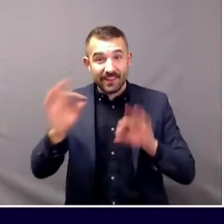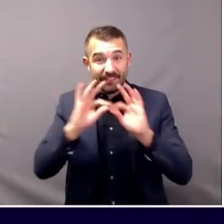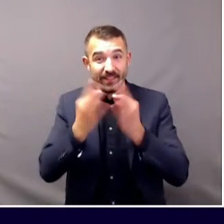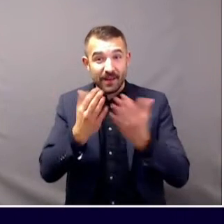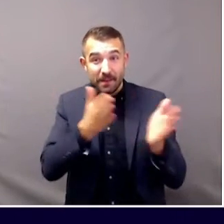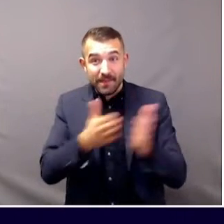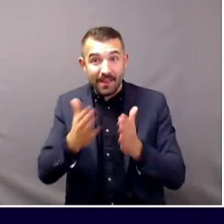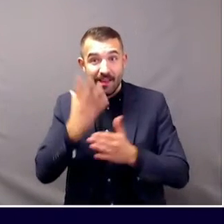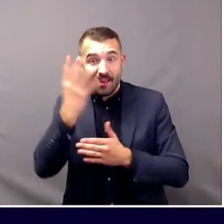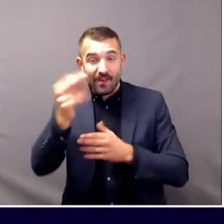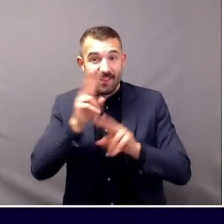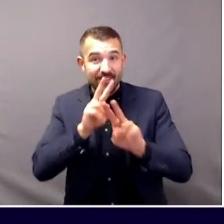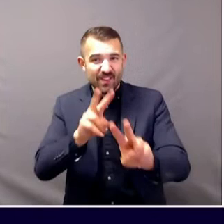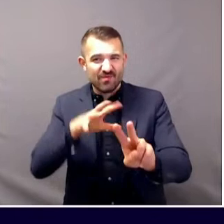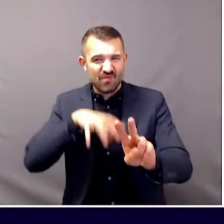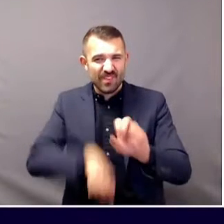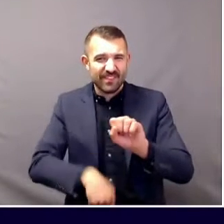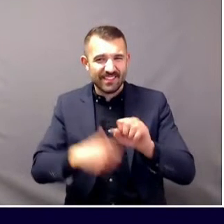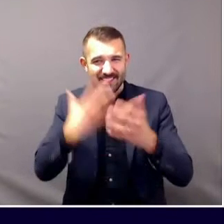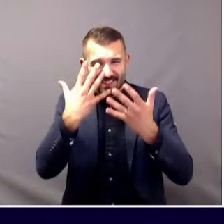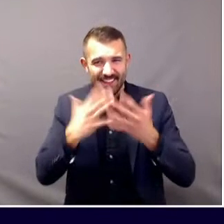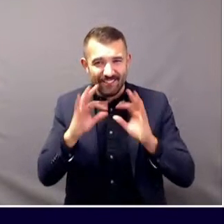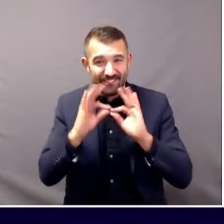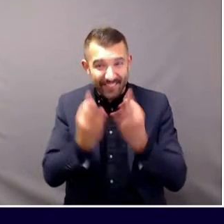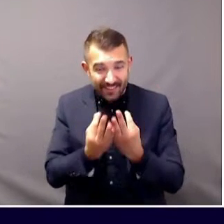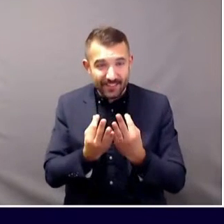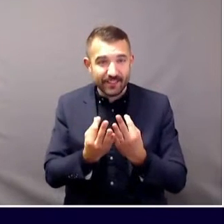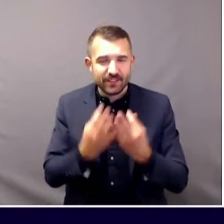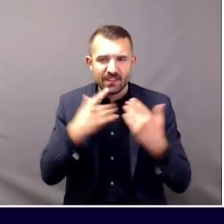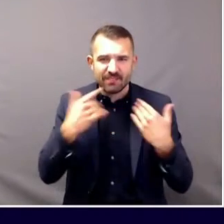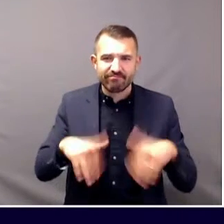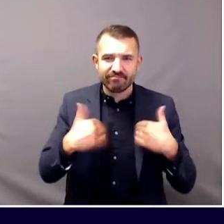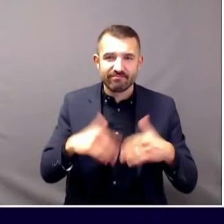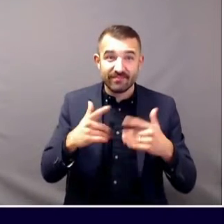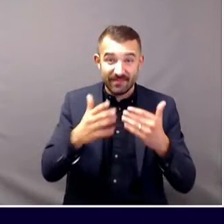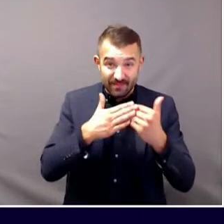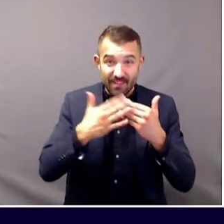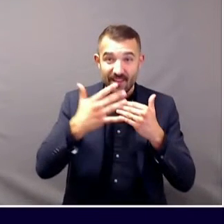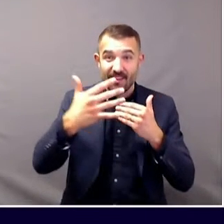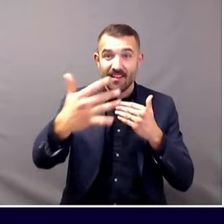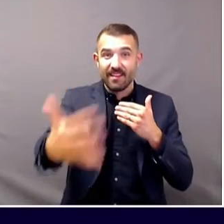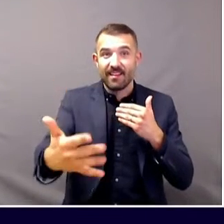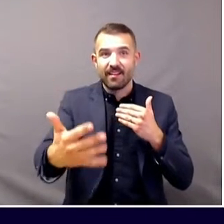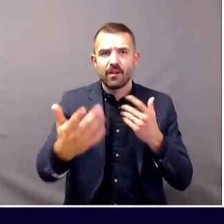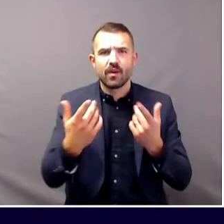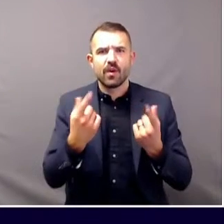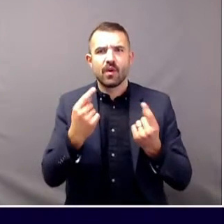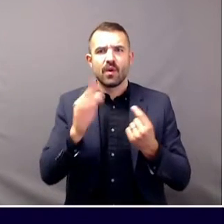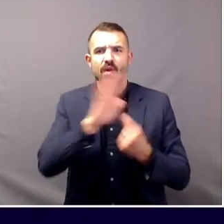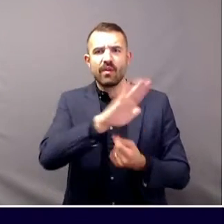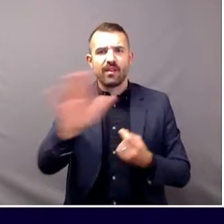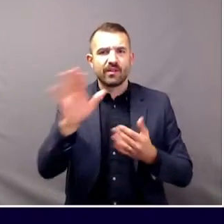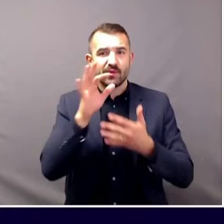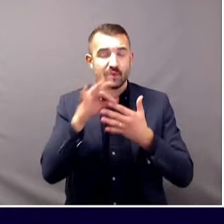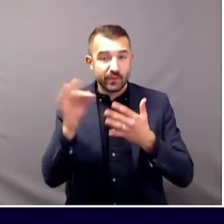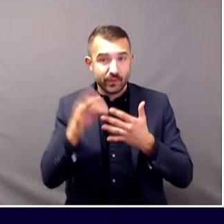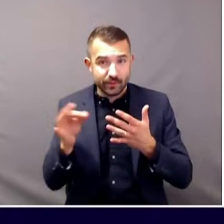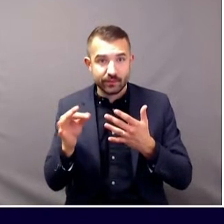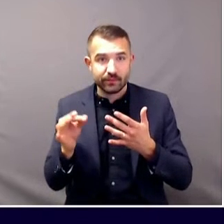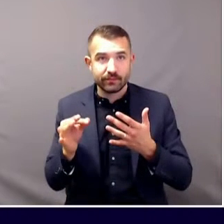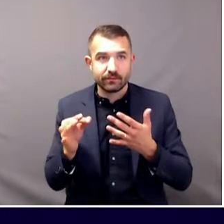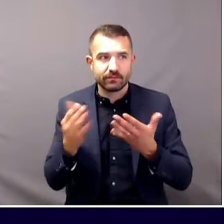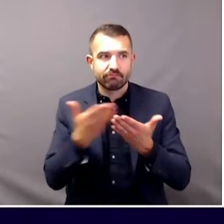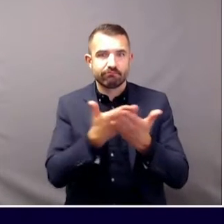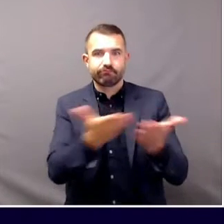very much in front of us. And the way we go from here and the path we follow from here is in the hands of all of us. So